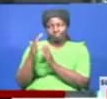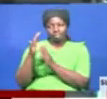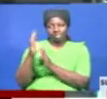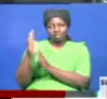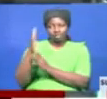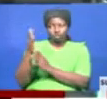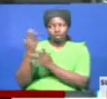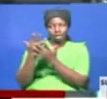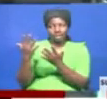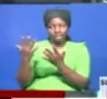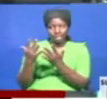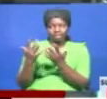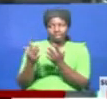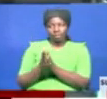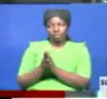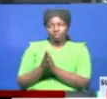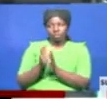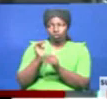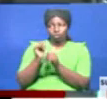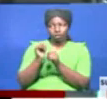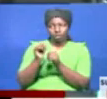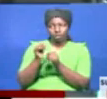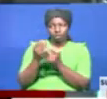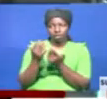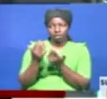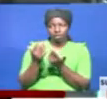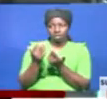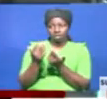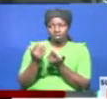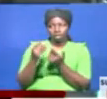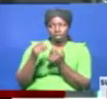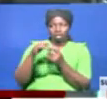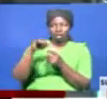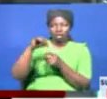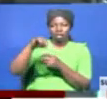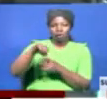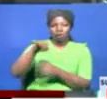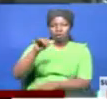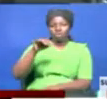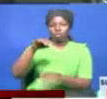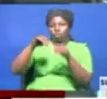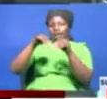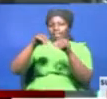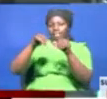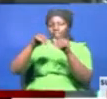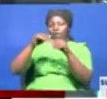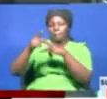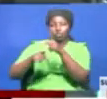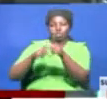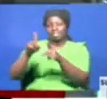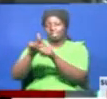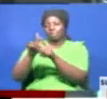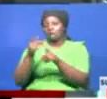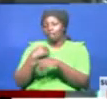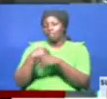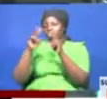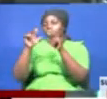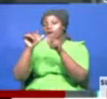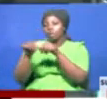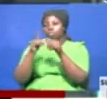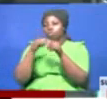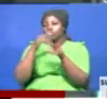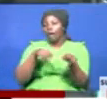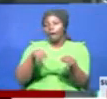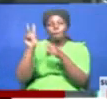etc. Which is a qualitative process. There's the issue of who actually uploaded them, who witnessed